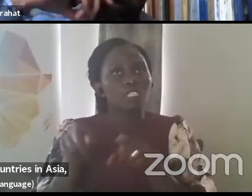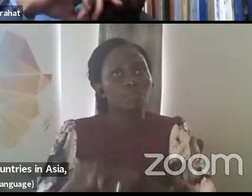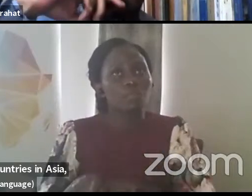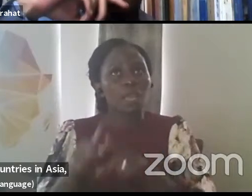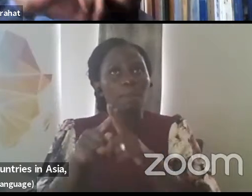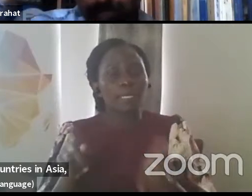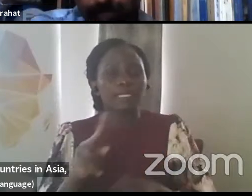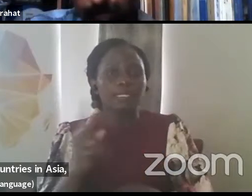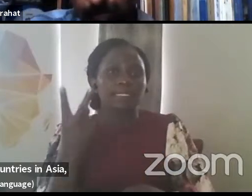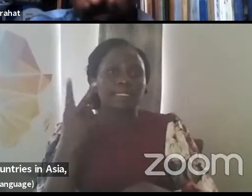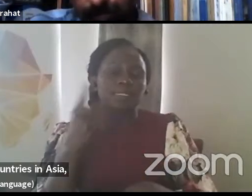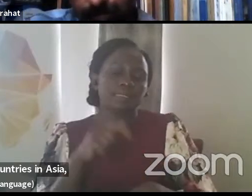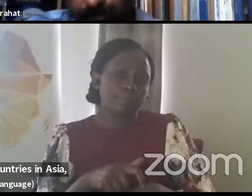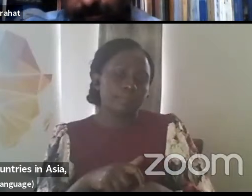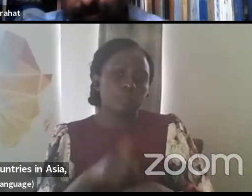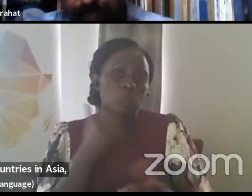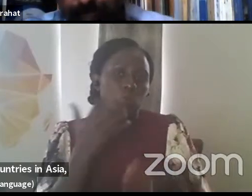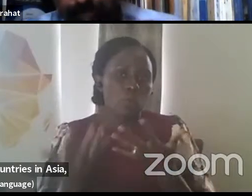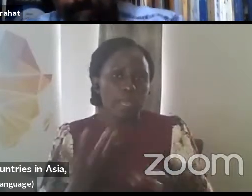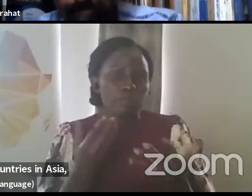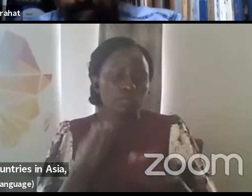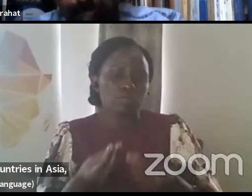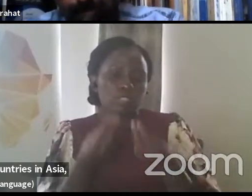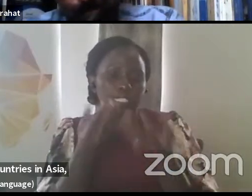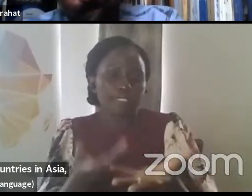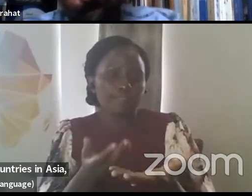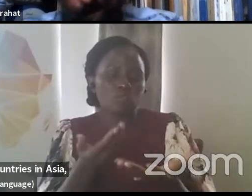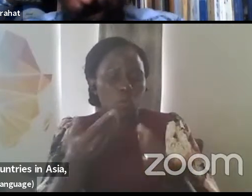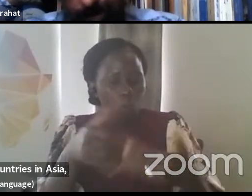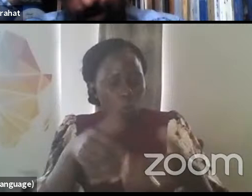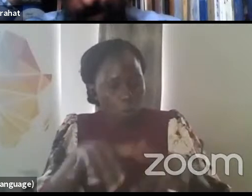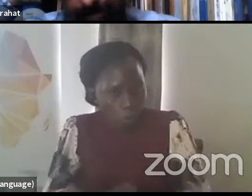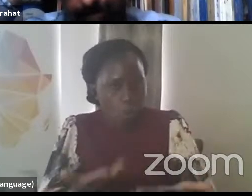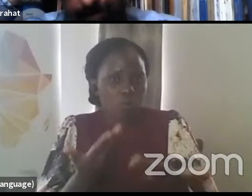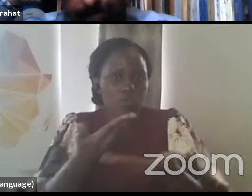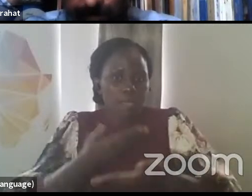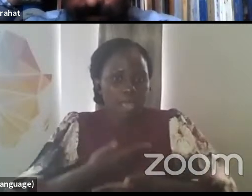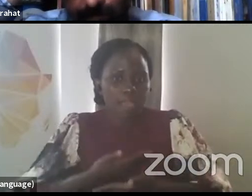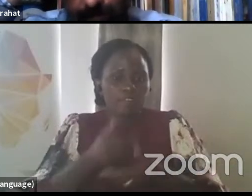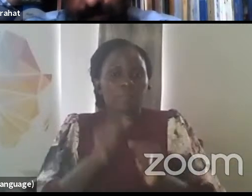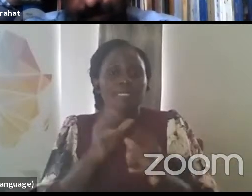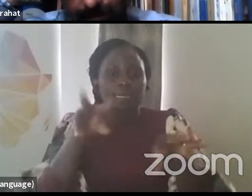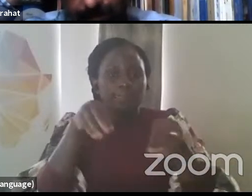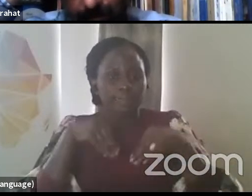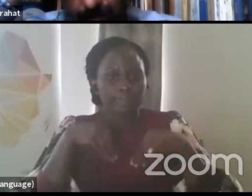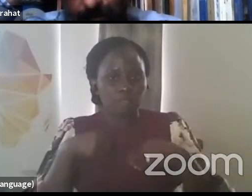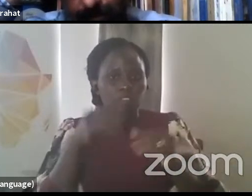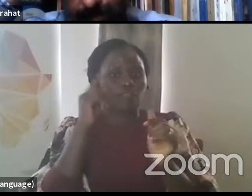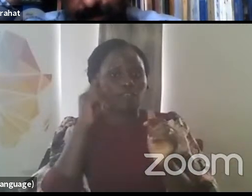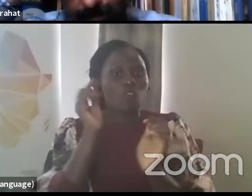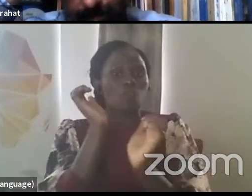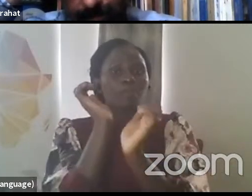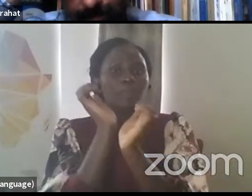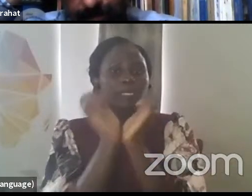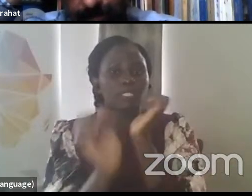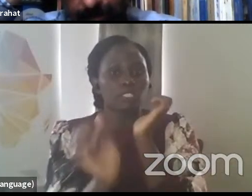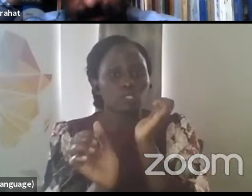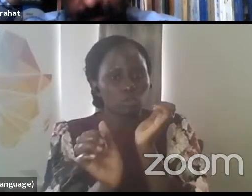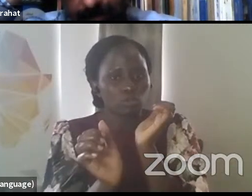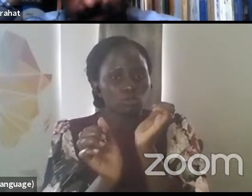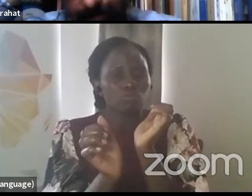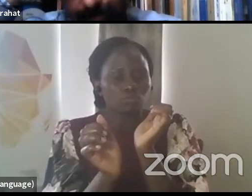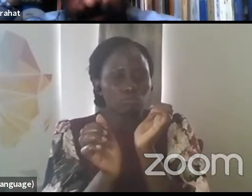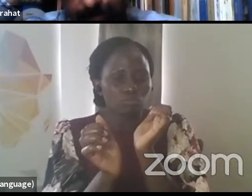I said, when you have pretty much the ground to allow prosecutions and give